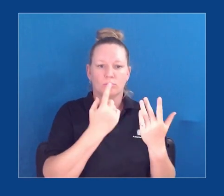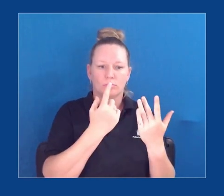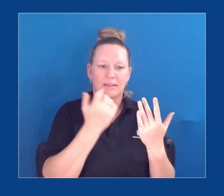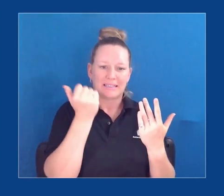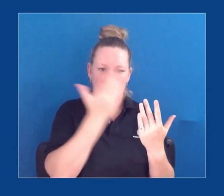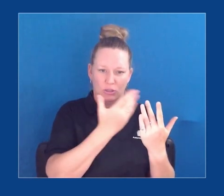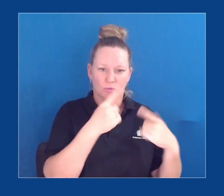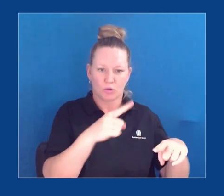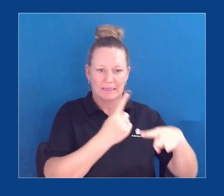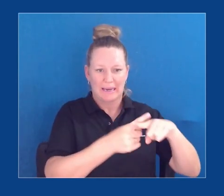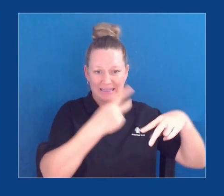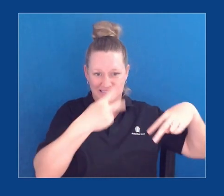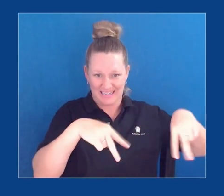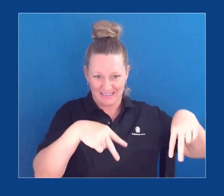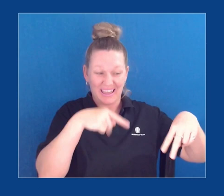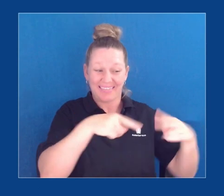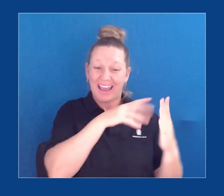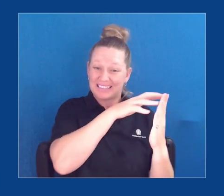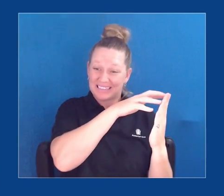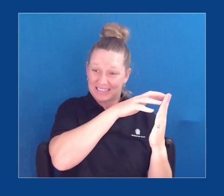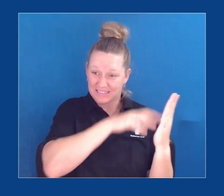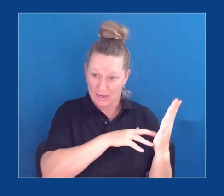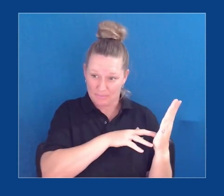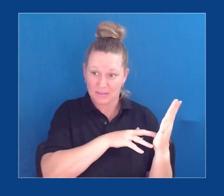statement explains our concerns